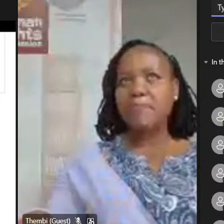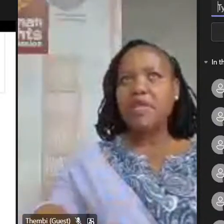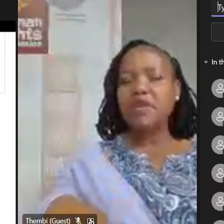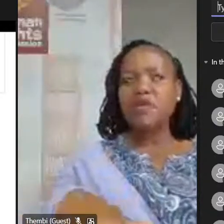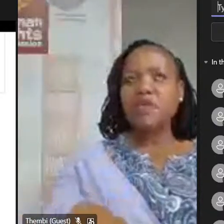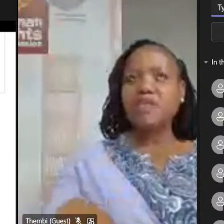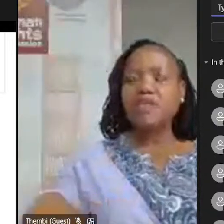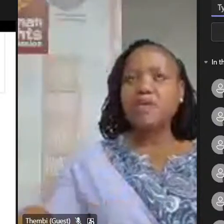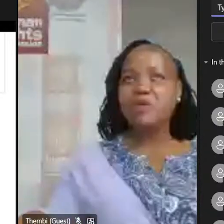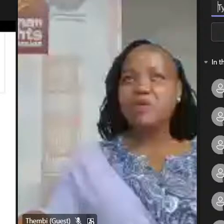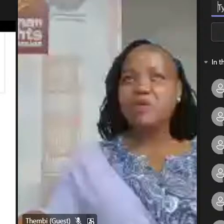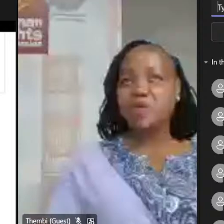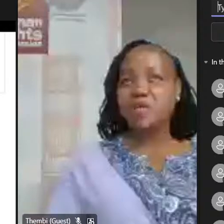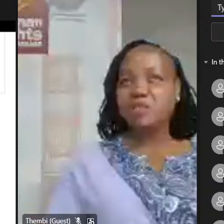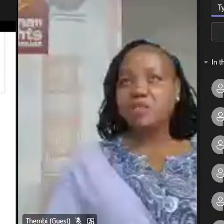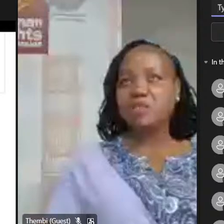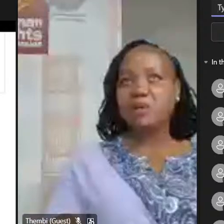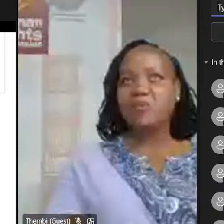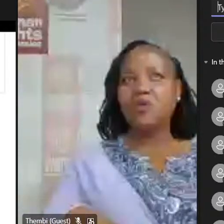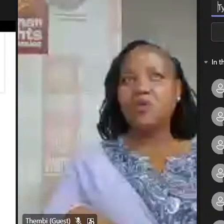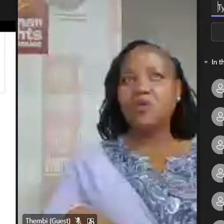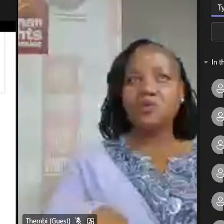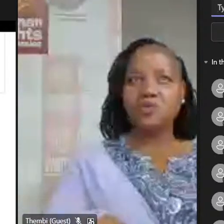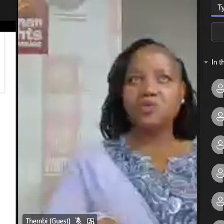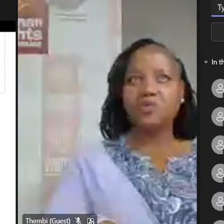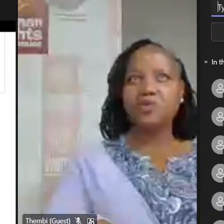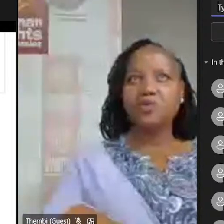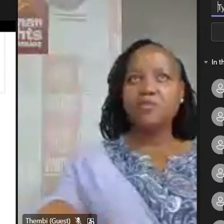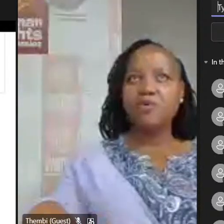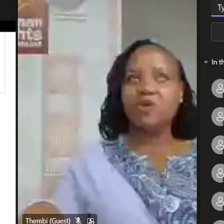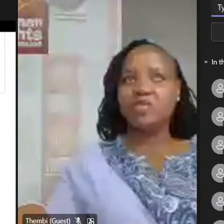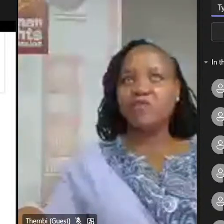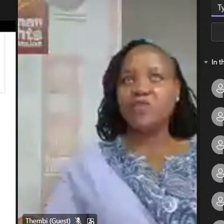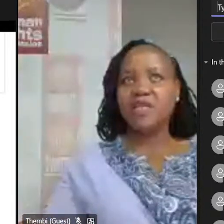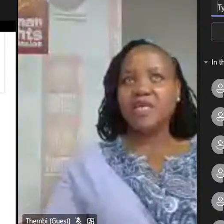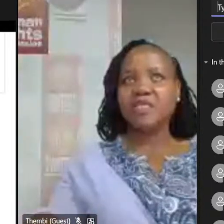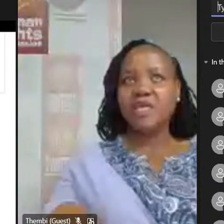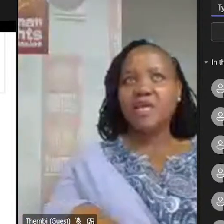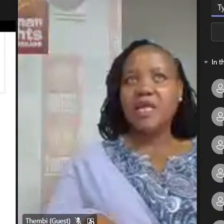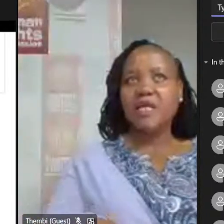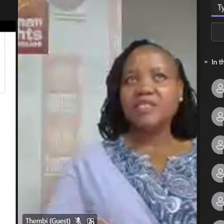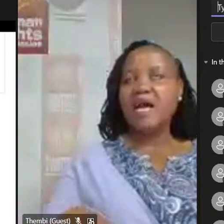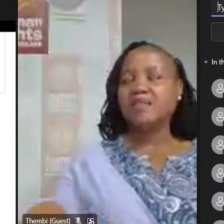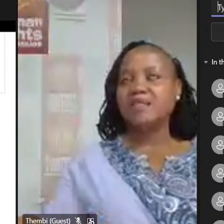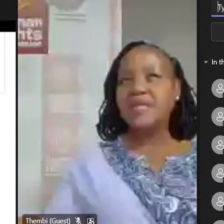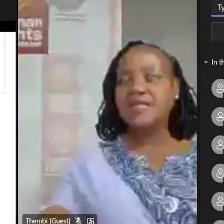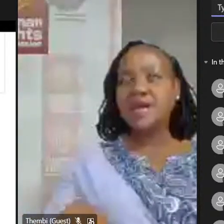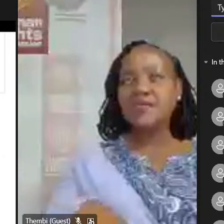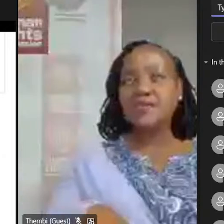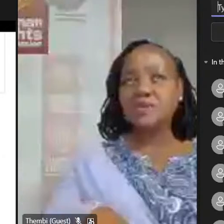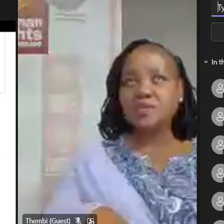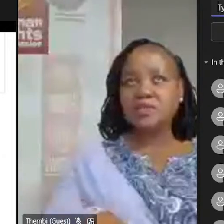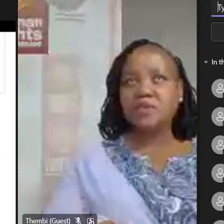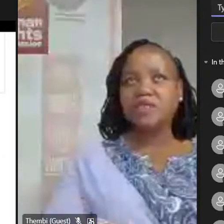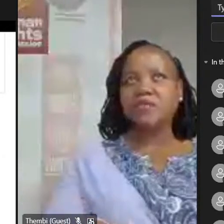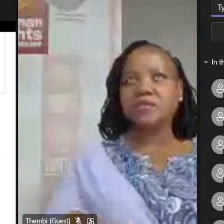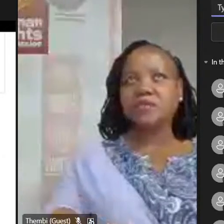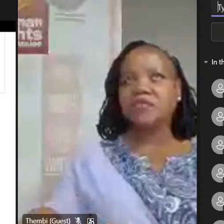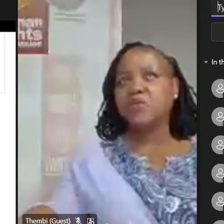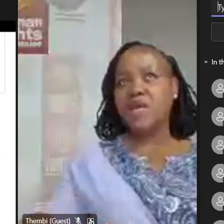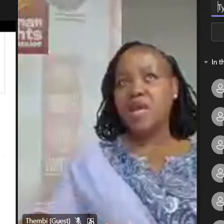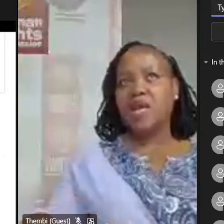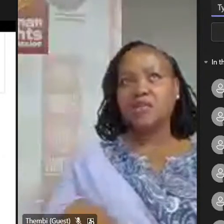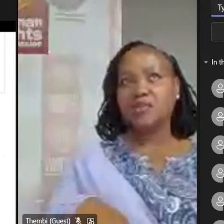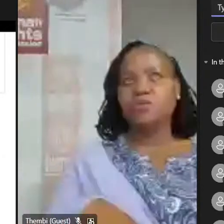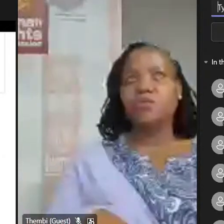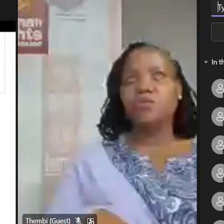time, the Department of Education, somebody wants to sue because they feel that their child's rights are not being respected within